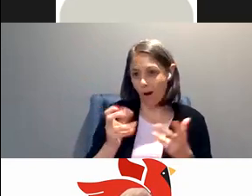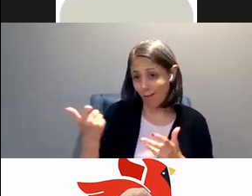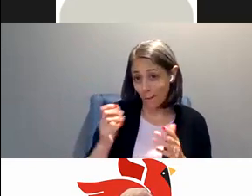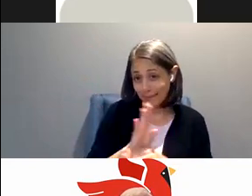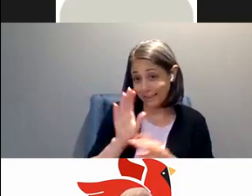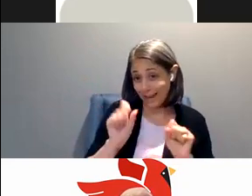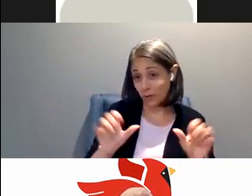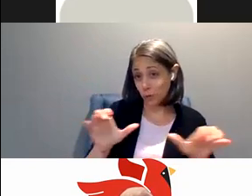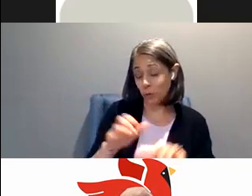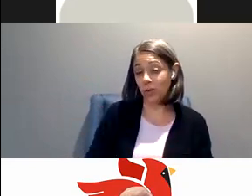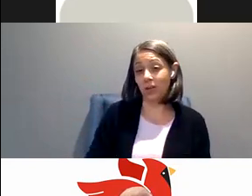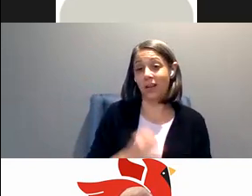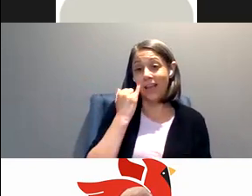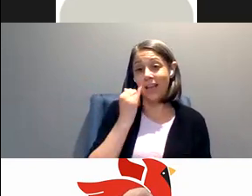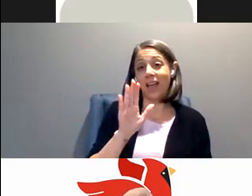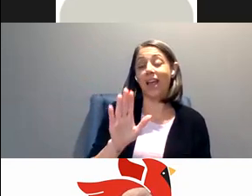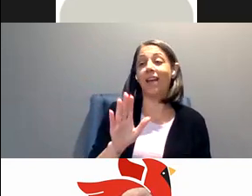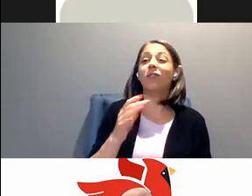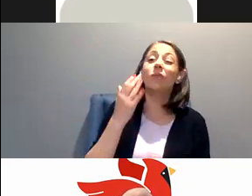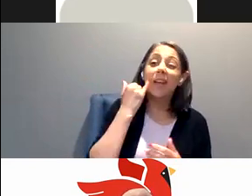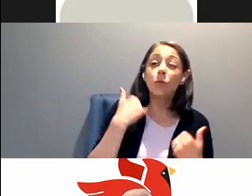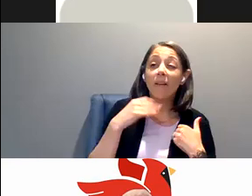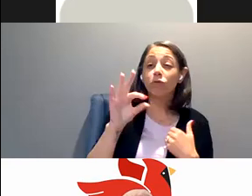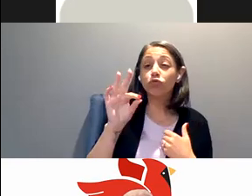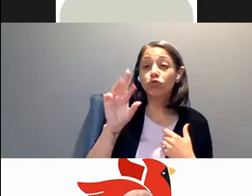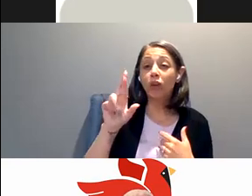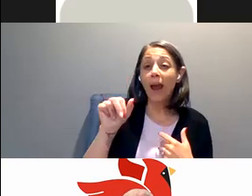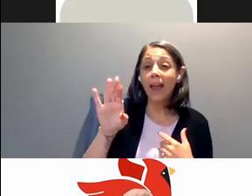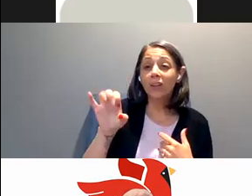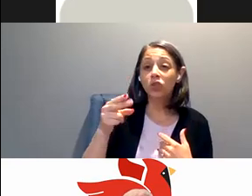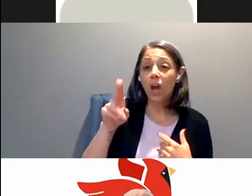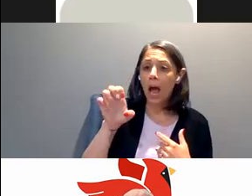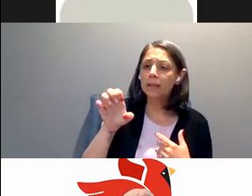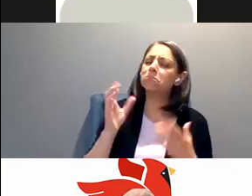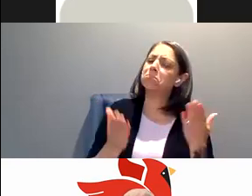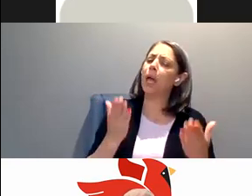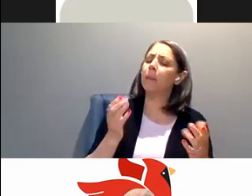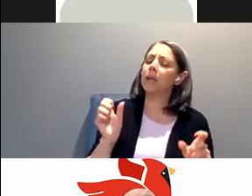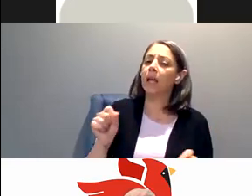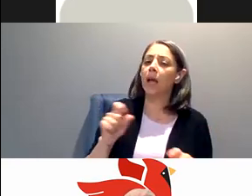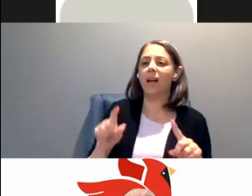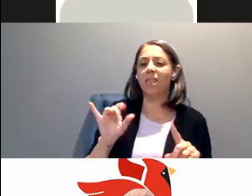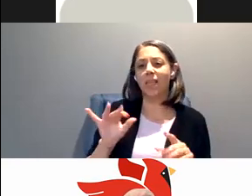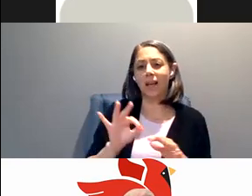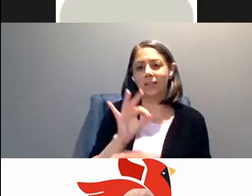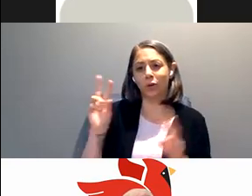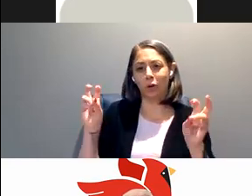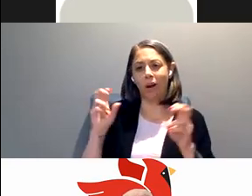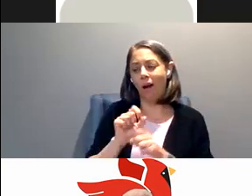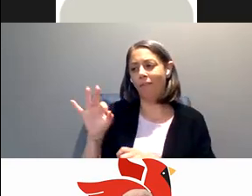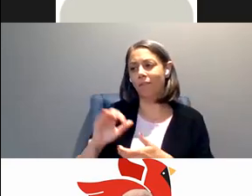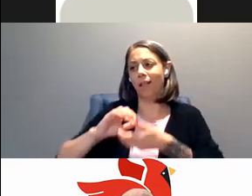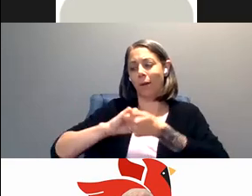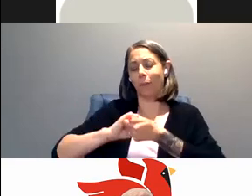with? If you're franchised, maybe, but really that spirit of collaboration